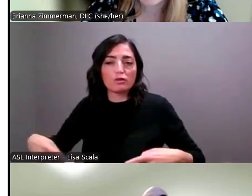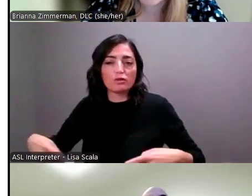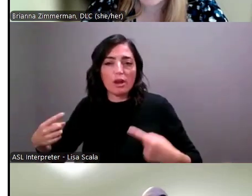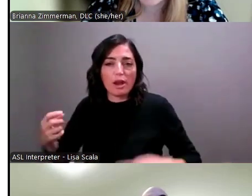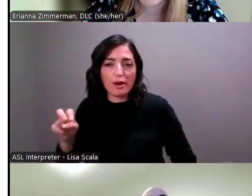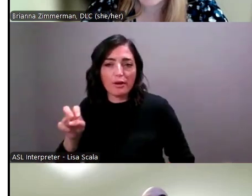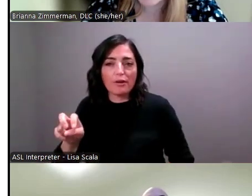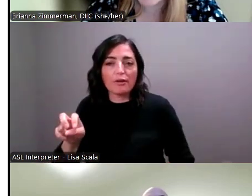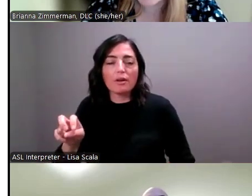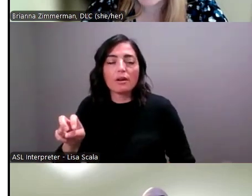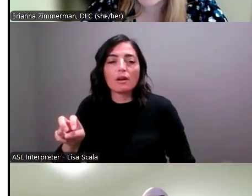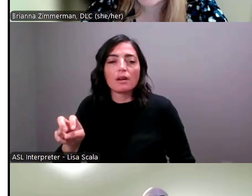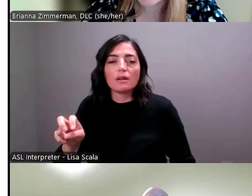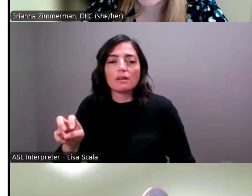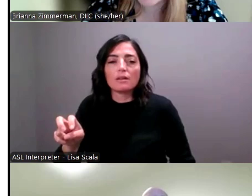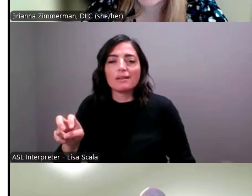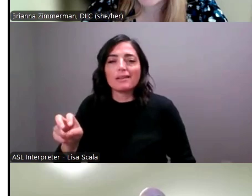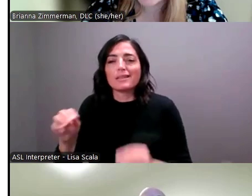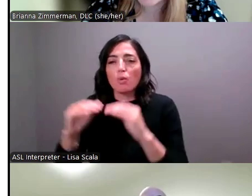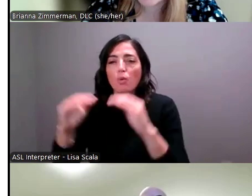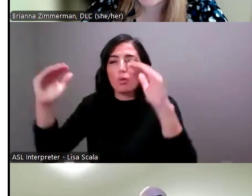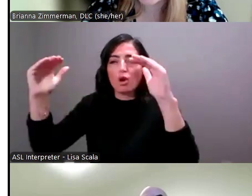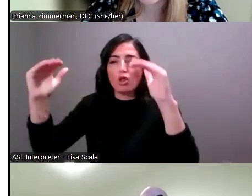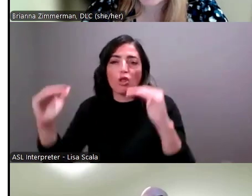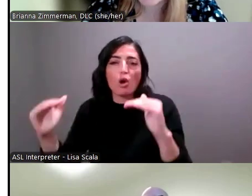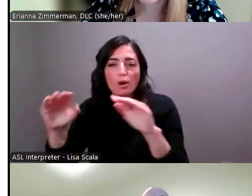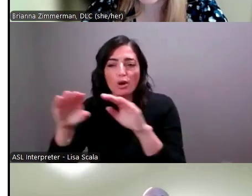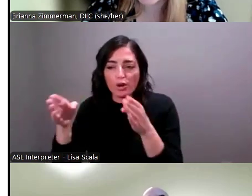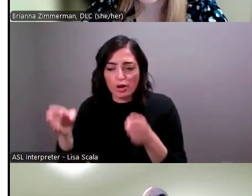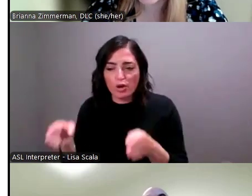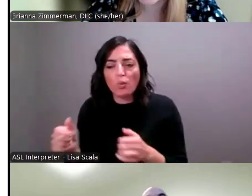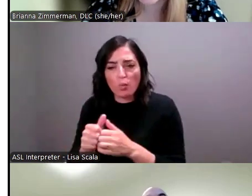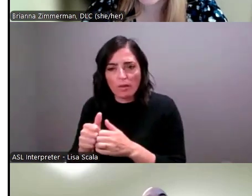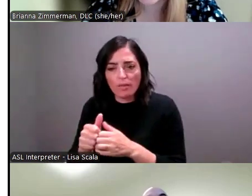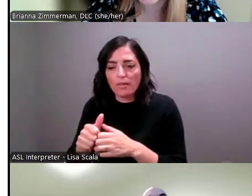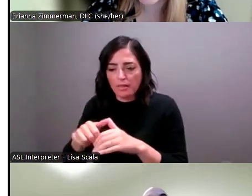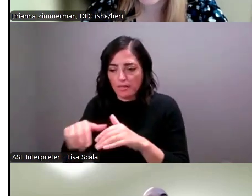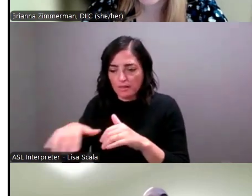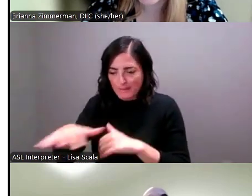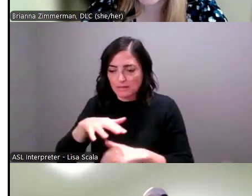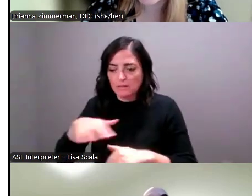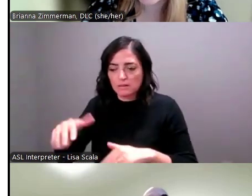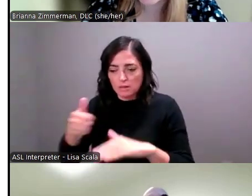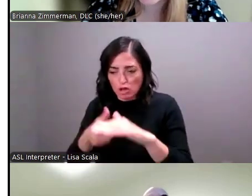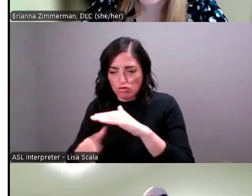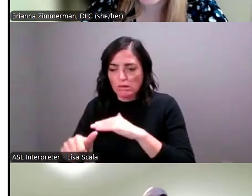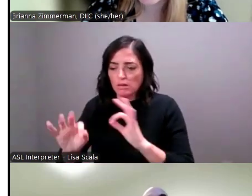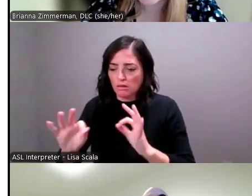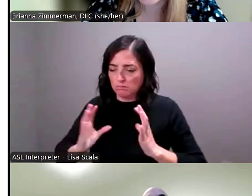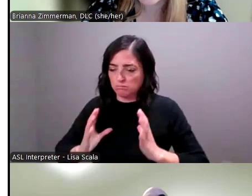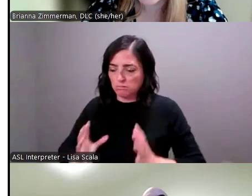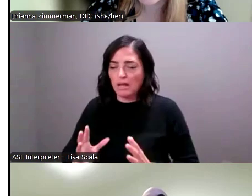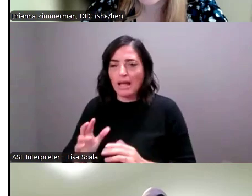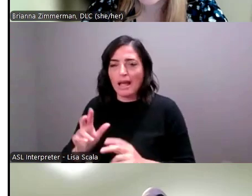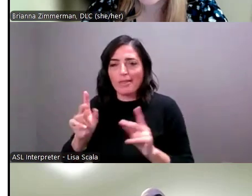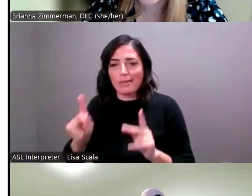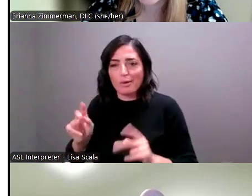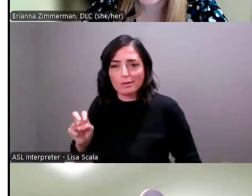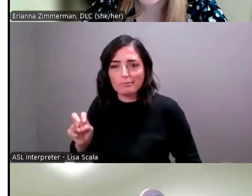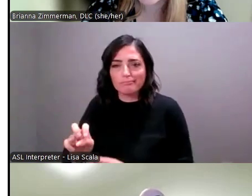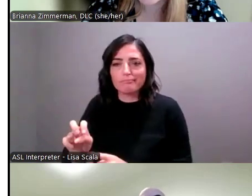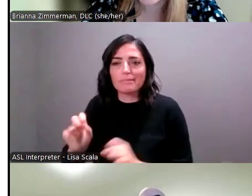It's a little bit lower with adequate space underneath. and the person is able